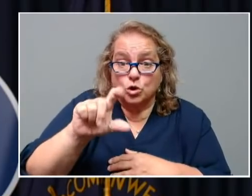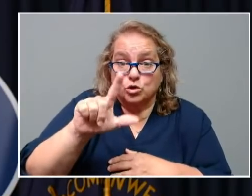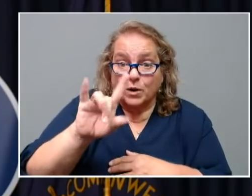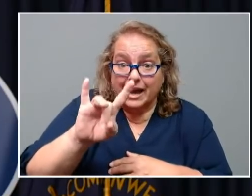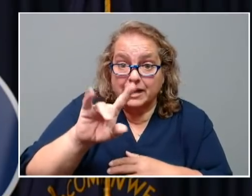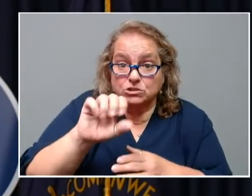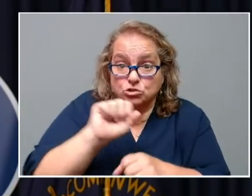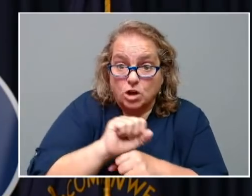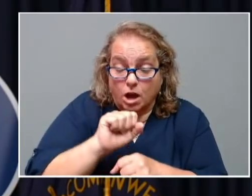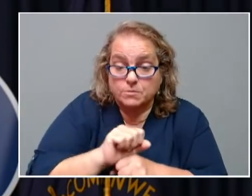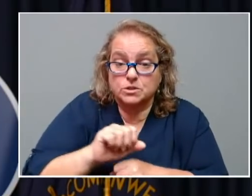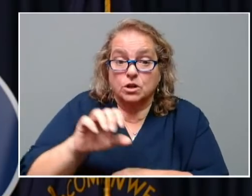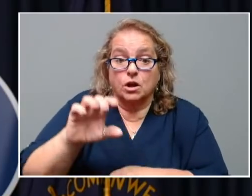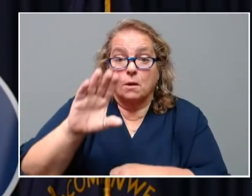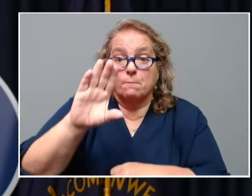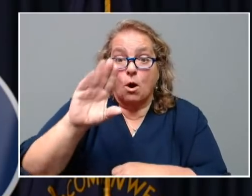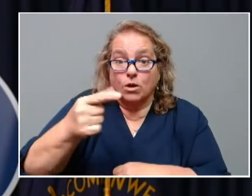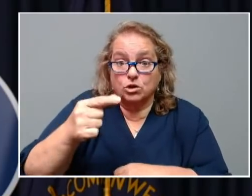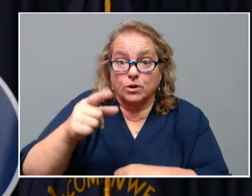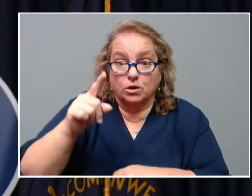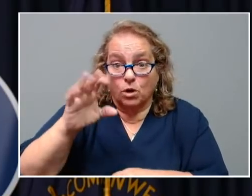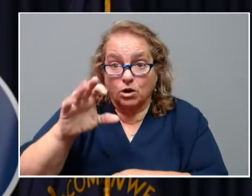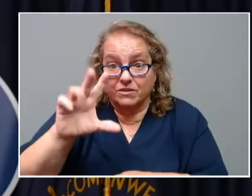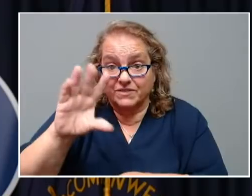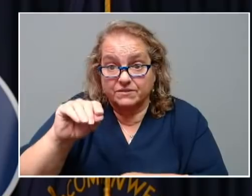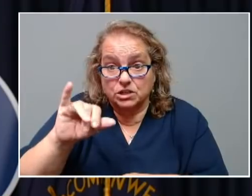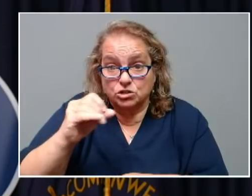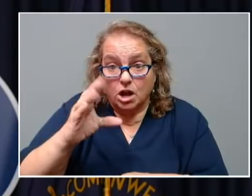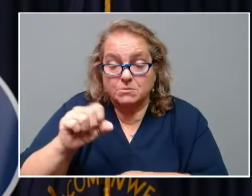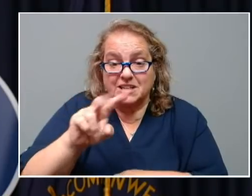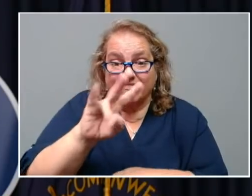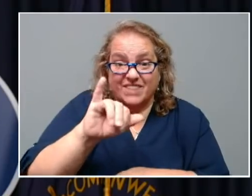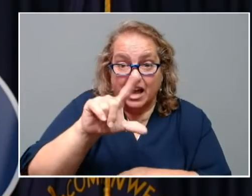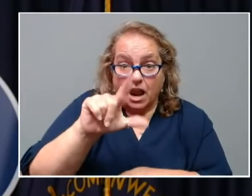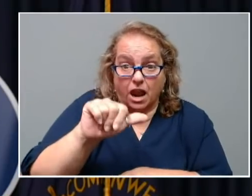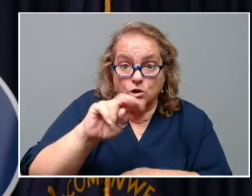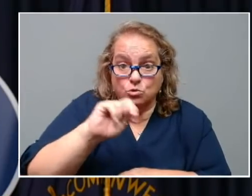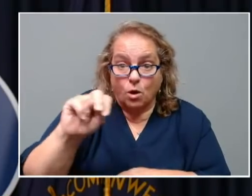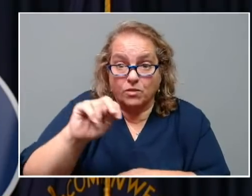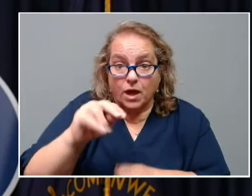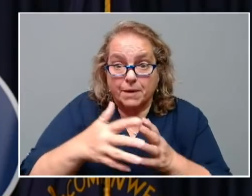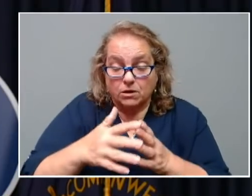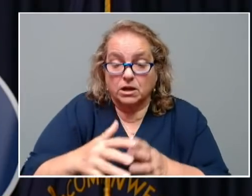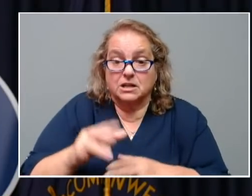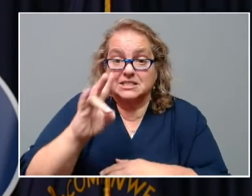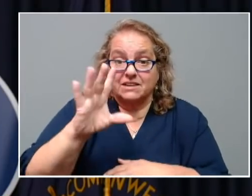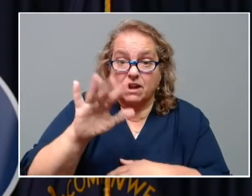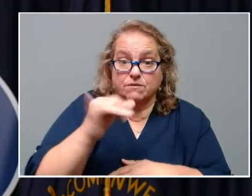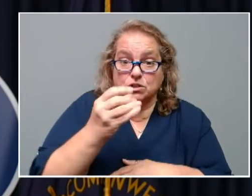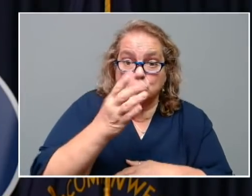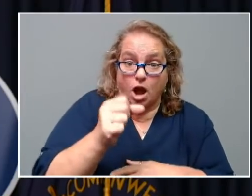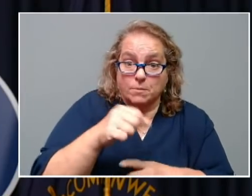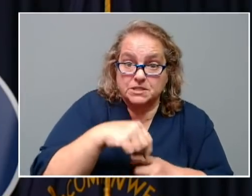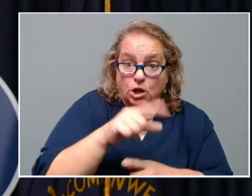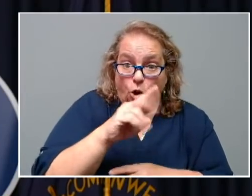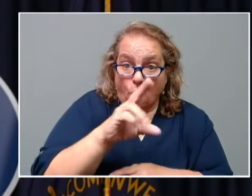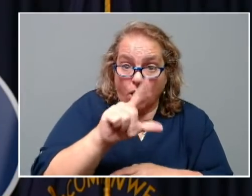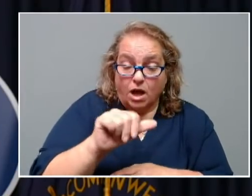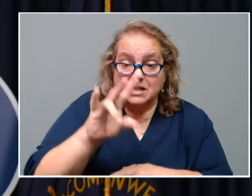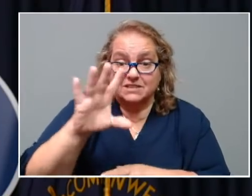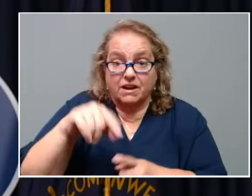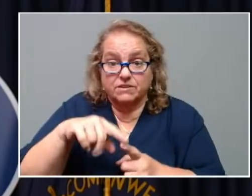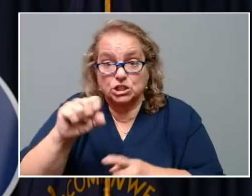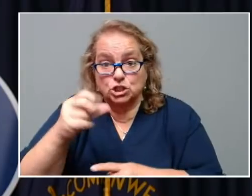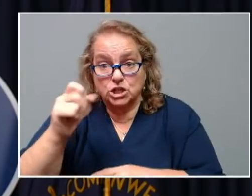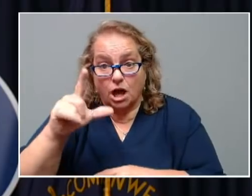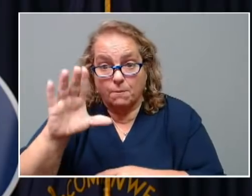jobs in E-Town. Veland North America, 75 jobs in Louisville, 75 in Shelby County. 250 new jobs in